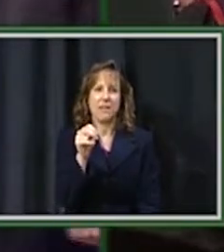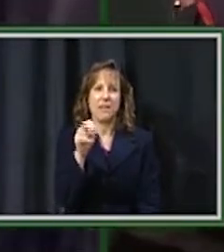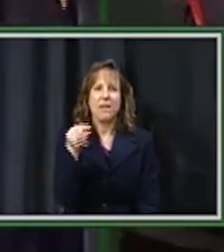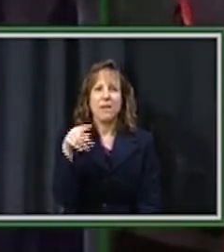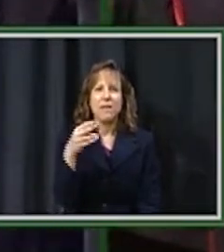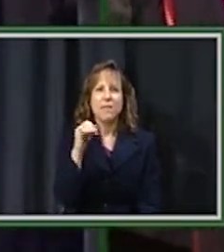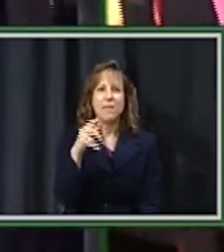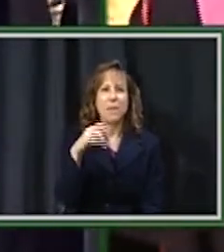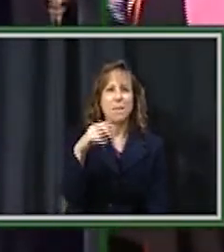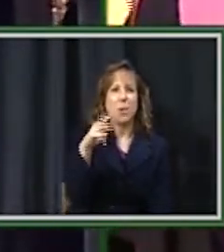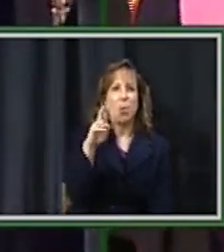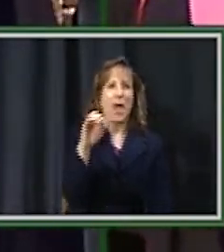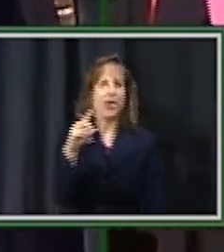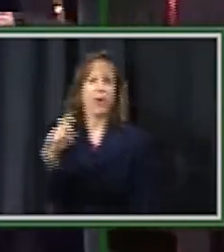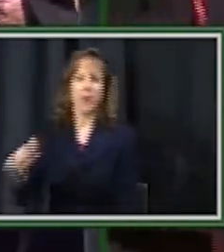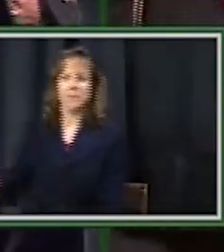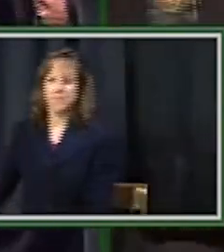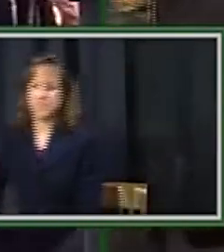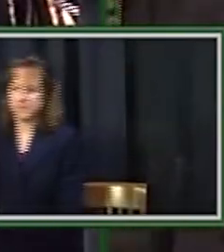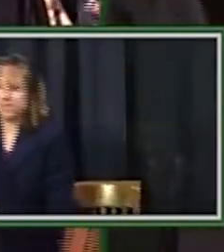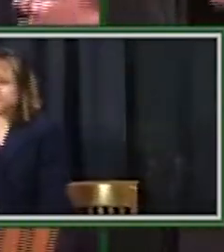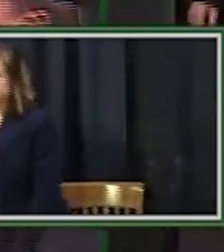Philip Ryder.